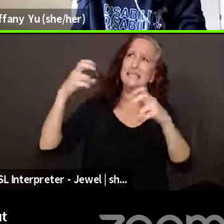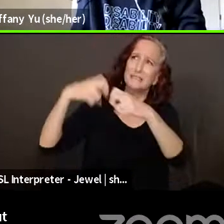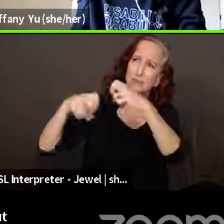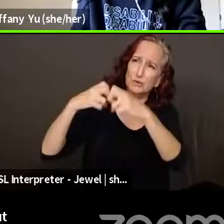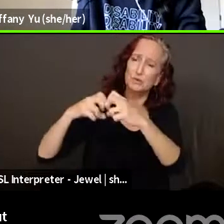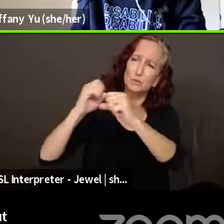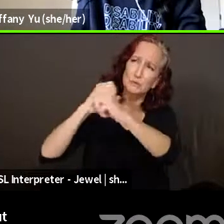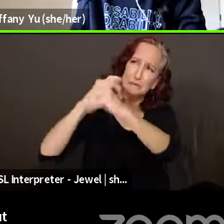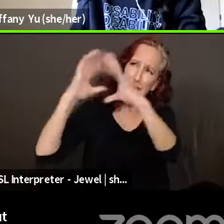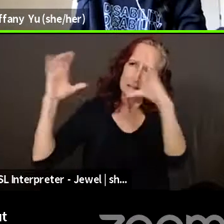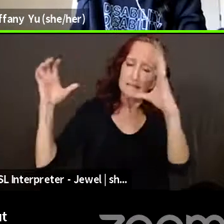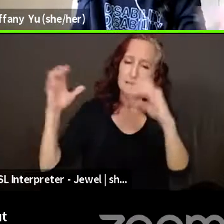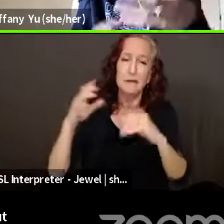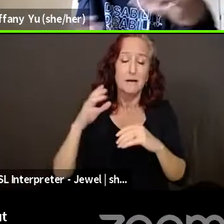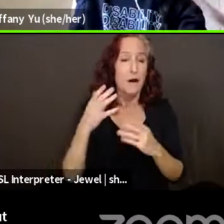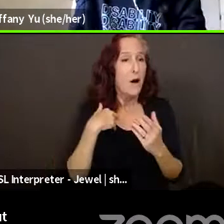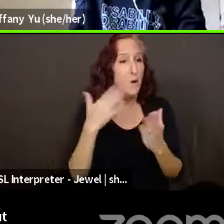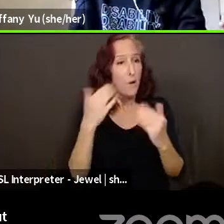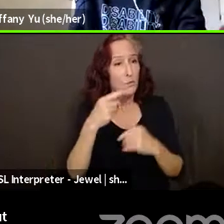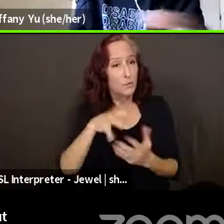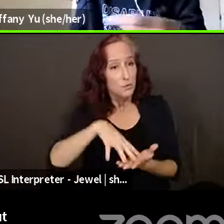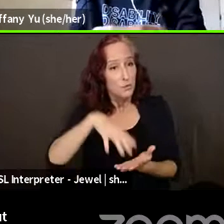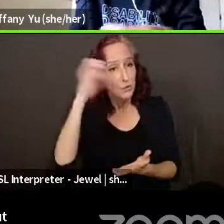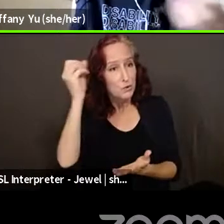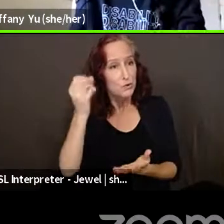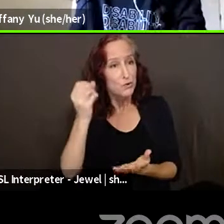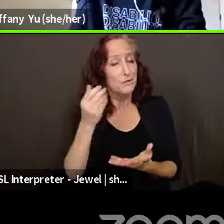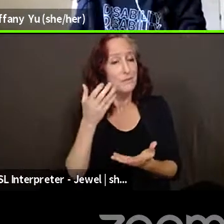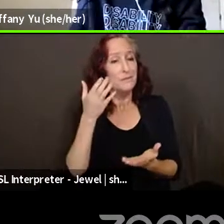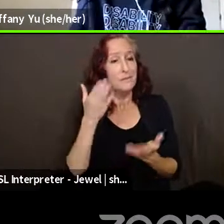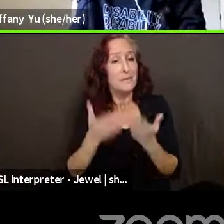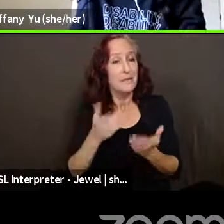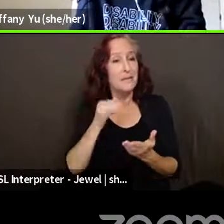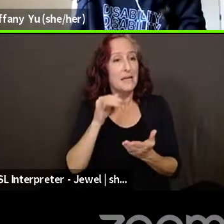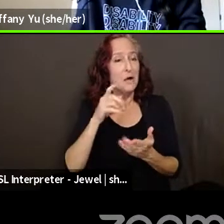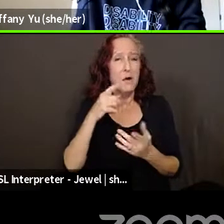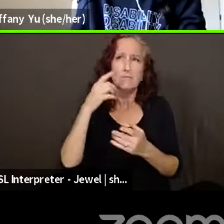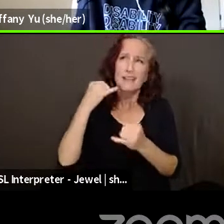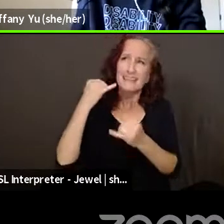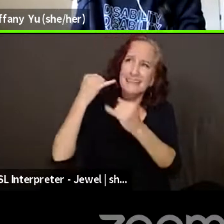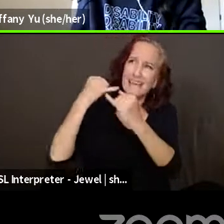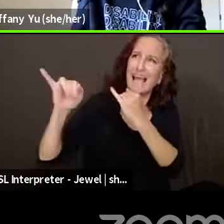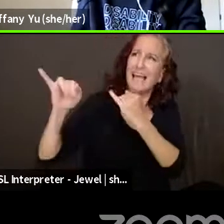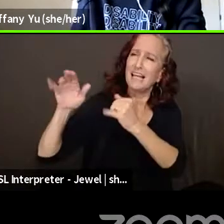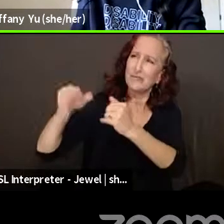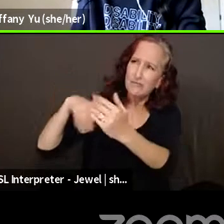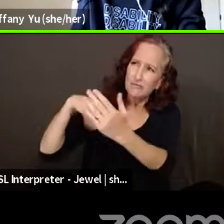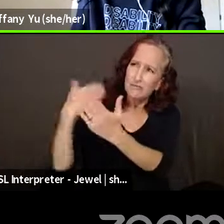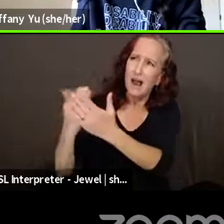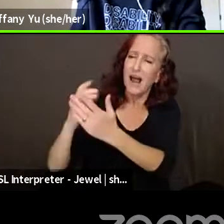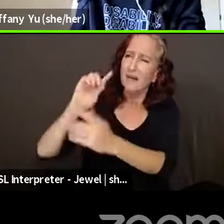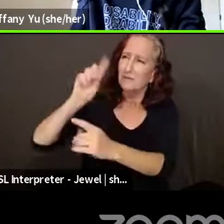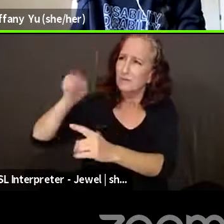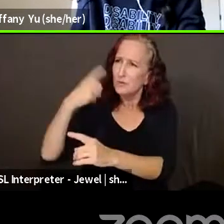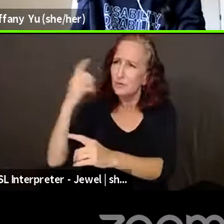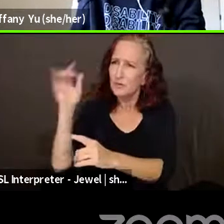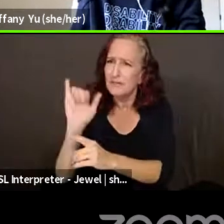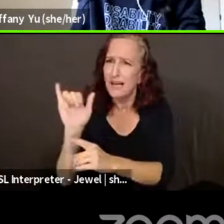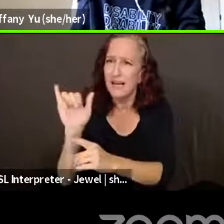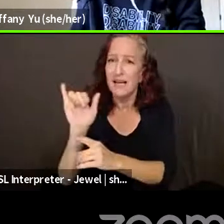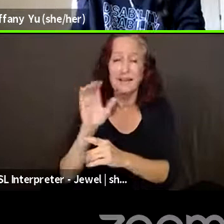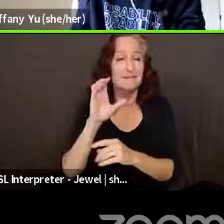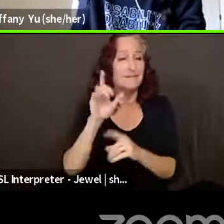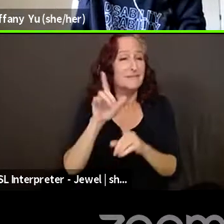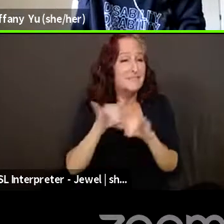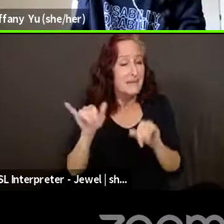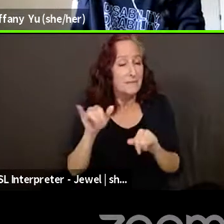from this is maybe I'm not going to convince you what that roadmap to equity looks like, but can you understand that when we're having dinner